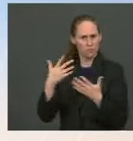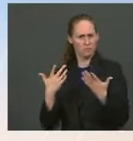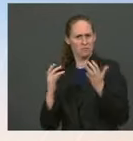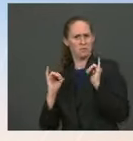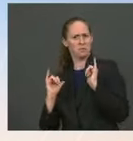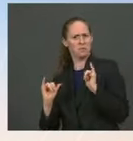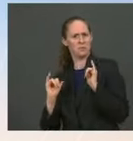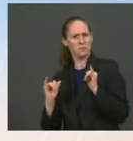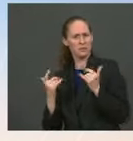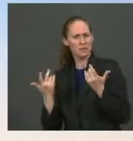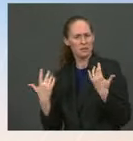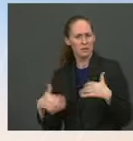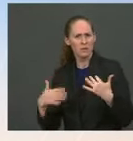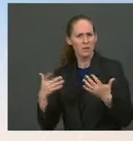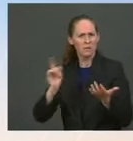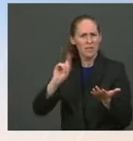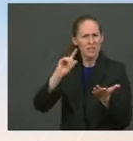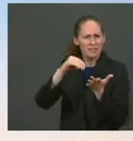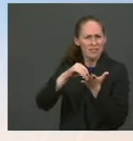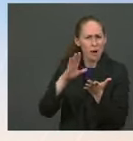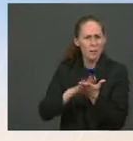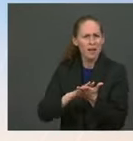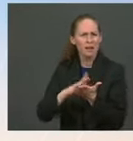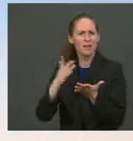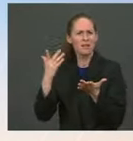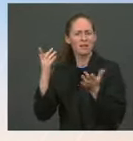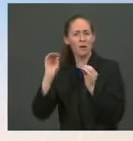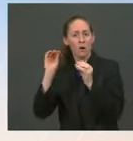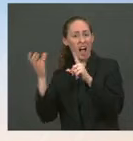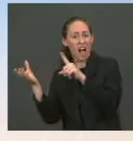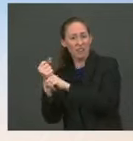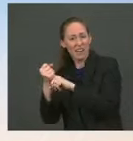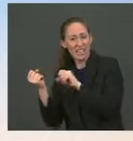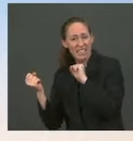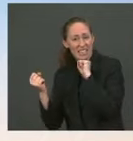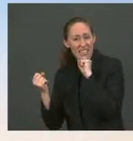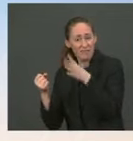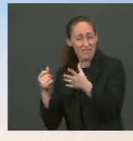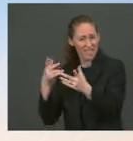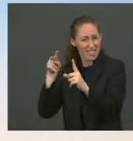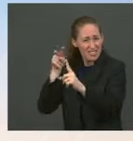were any of the people arrested, charged, or prosecuted.